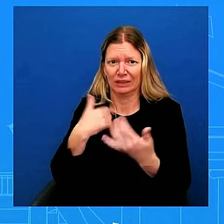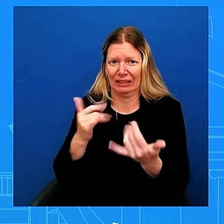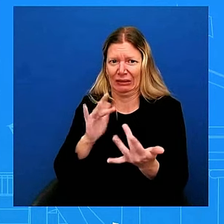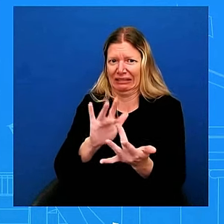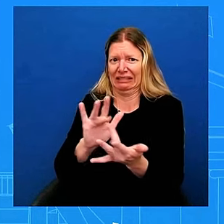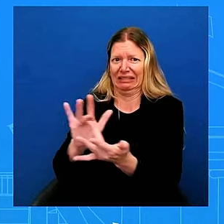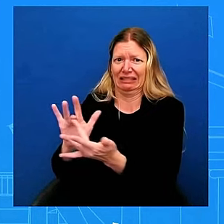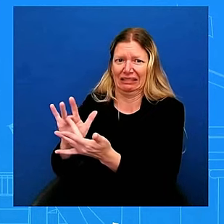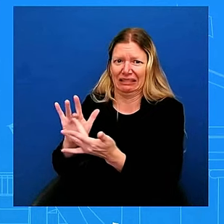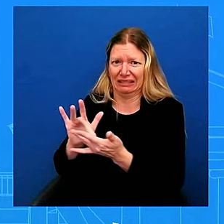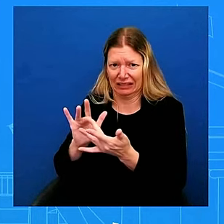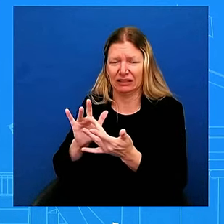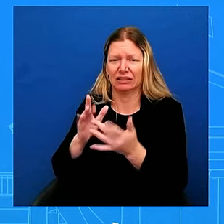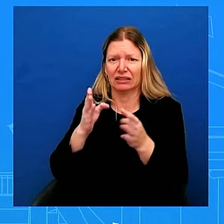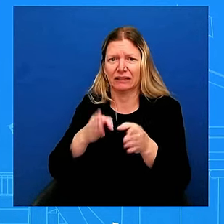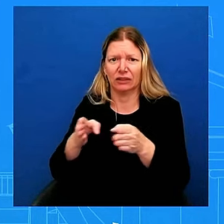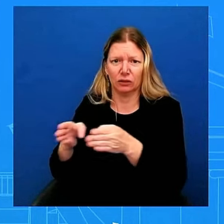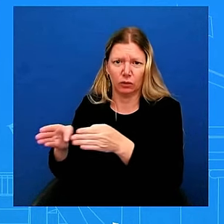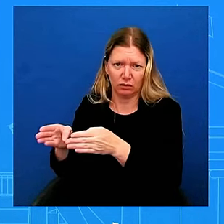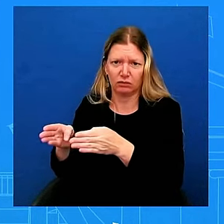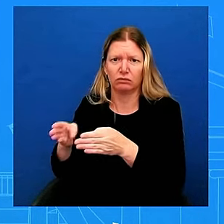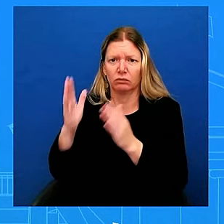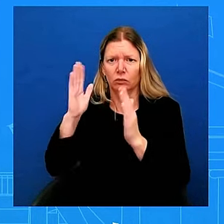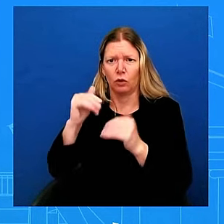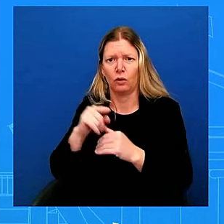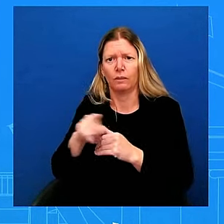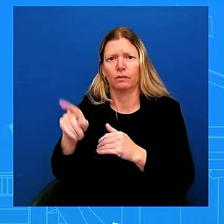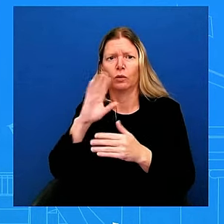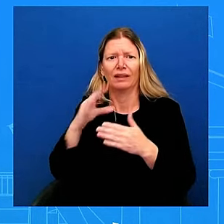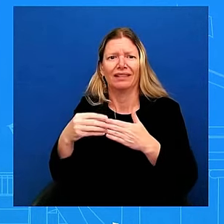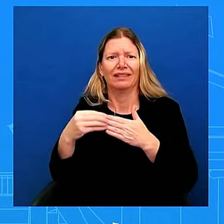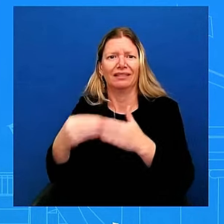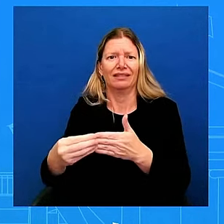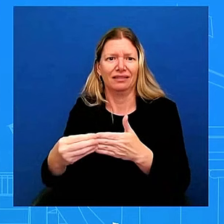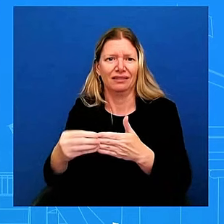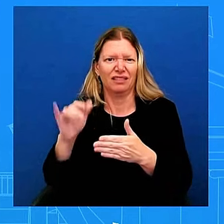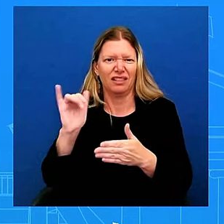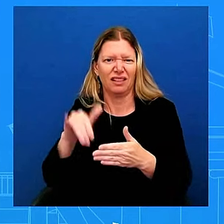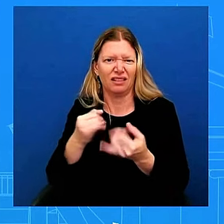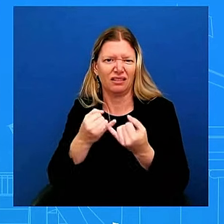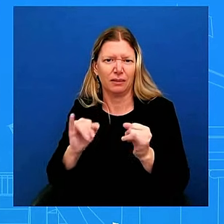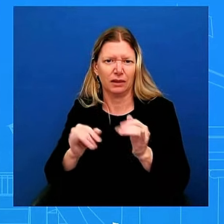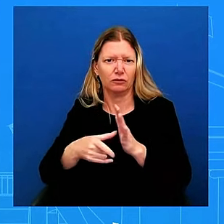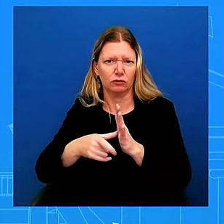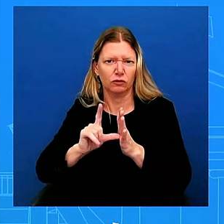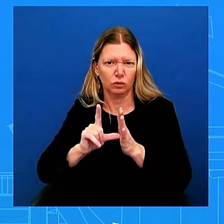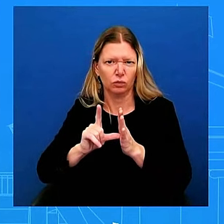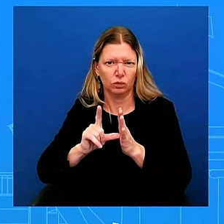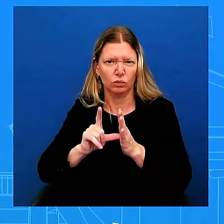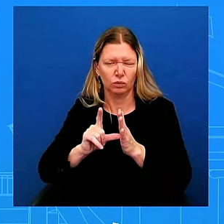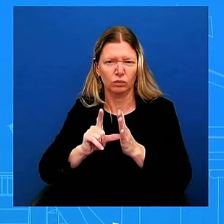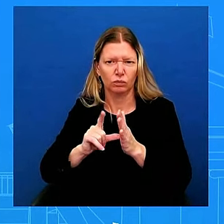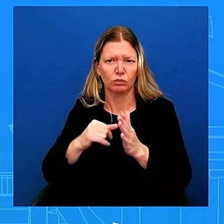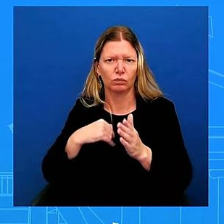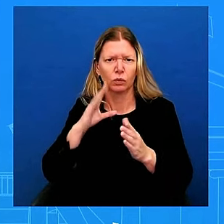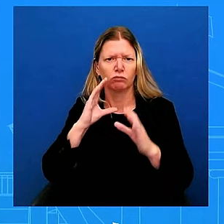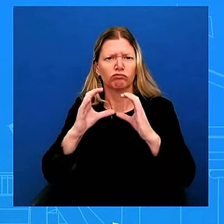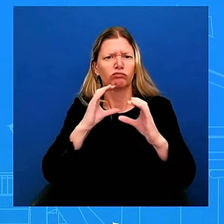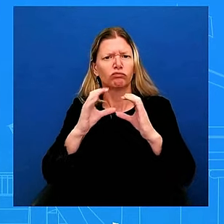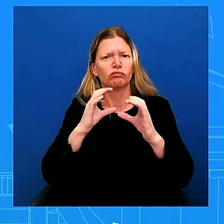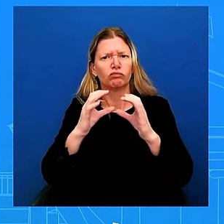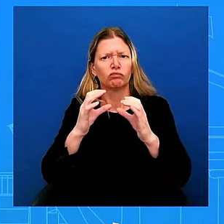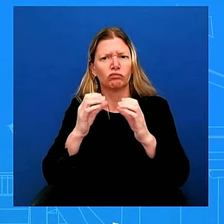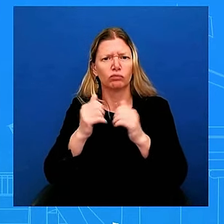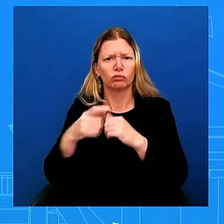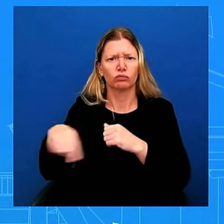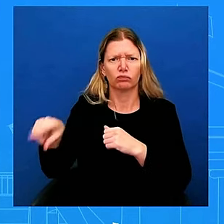individuals who will hopefully lead that independent review, and I will communicate to those leaders the need for swiftness of